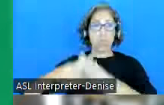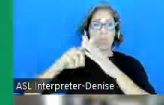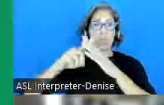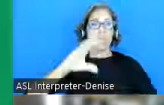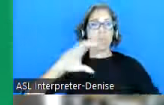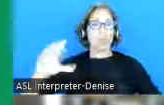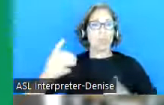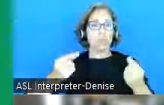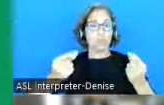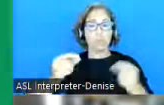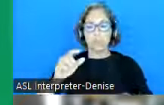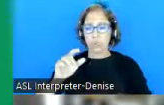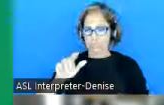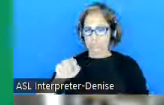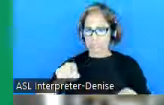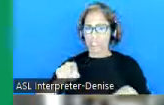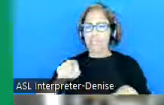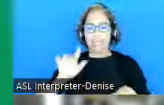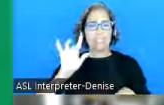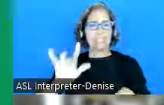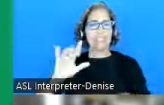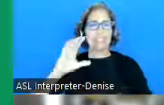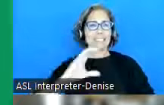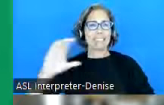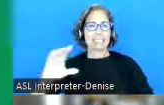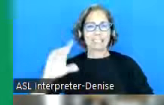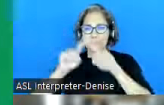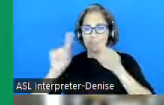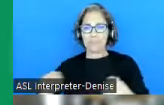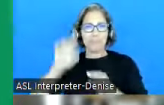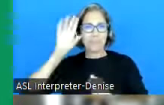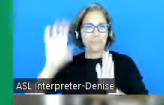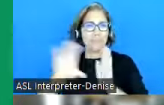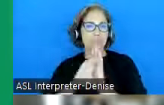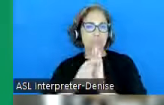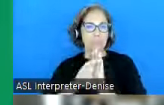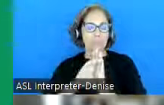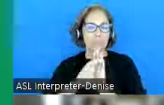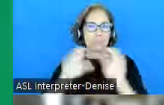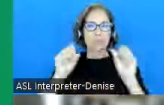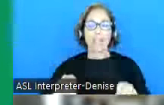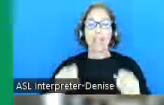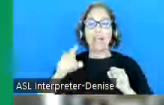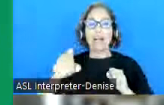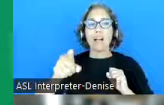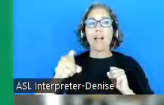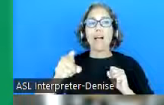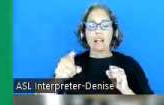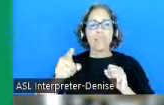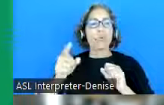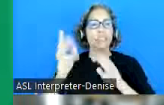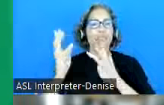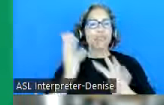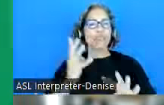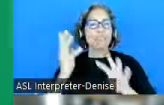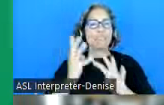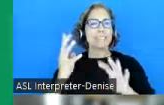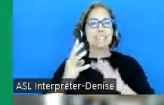select the CC icon at the bottom of your Zoom screen. The stream text links for